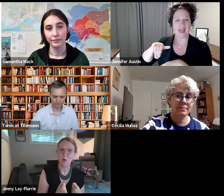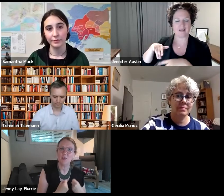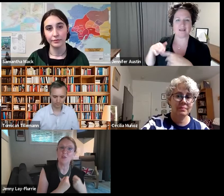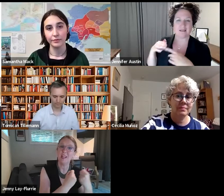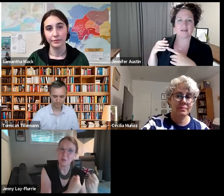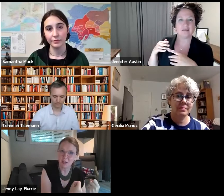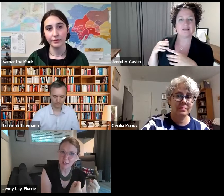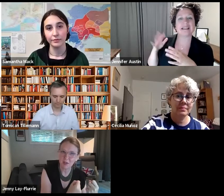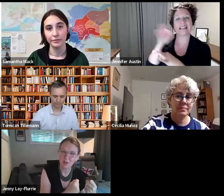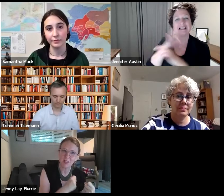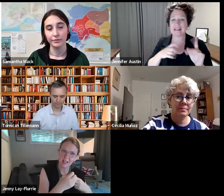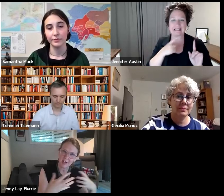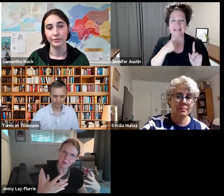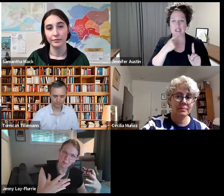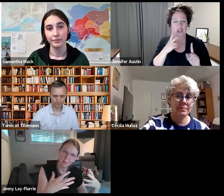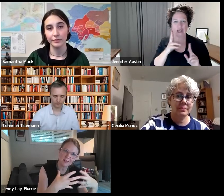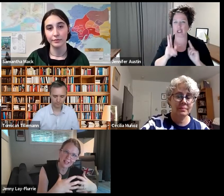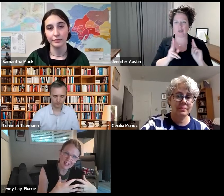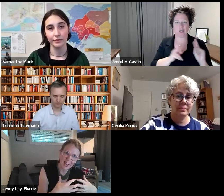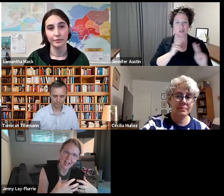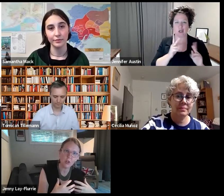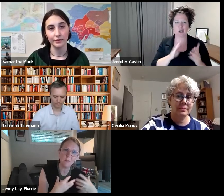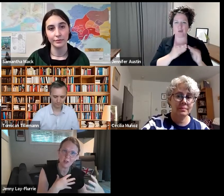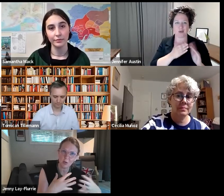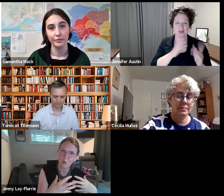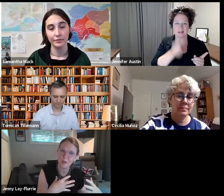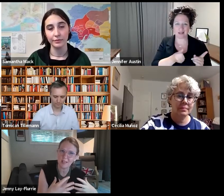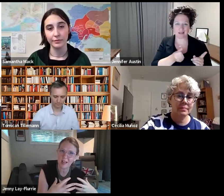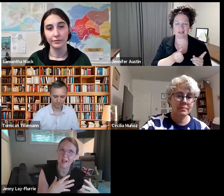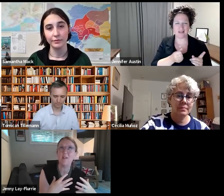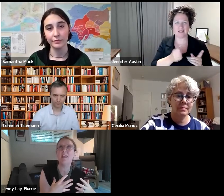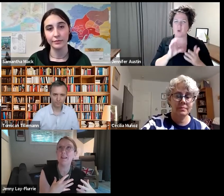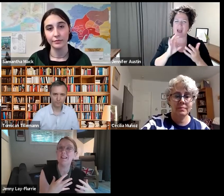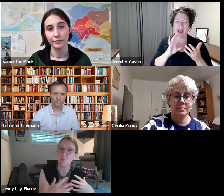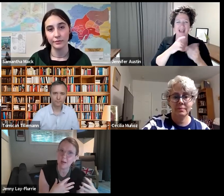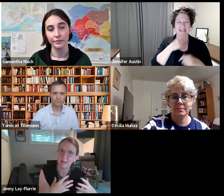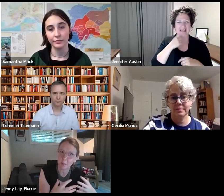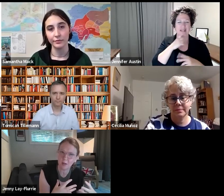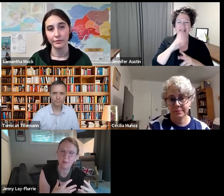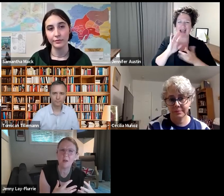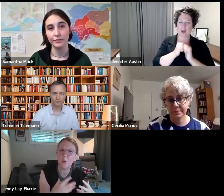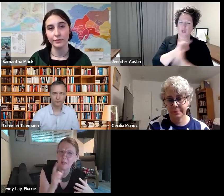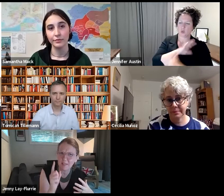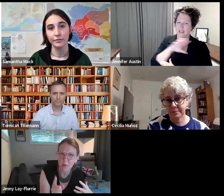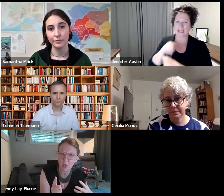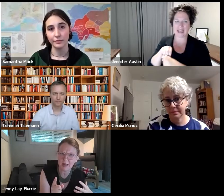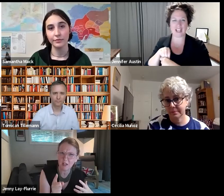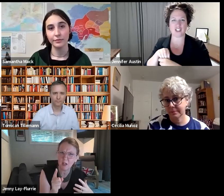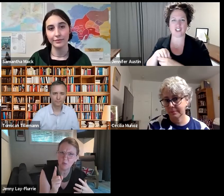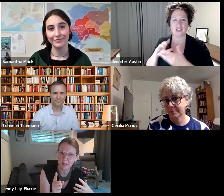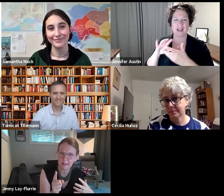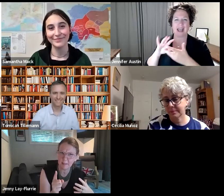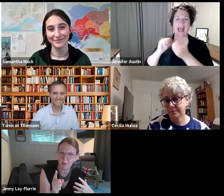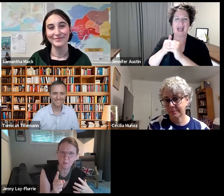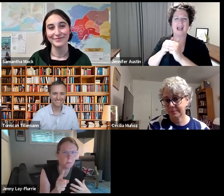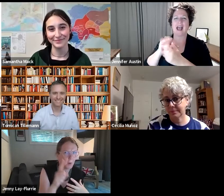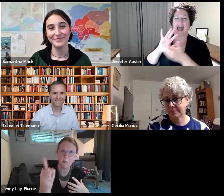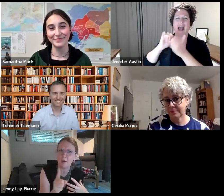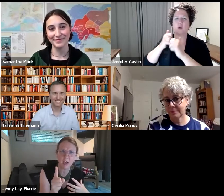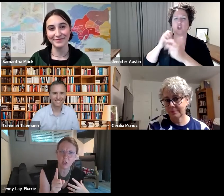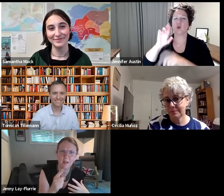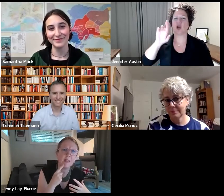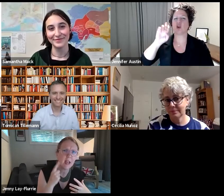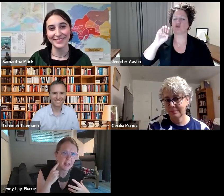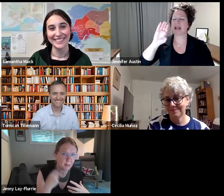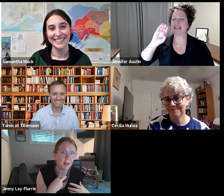as opposed to the hearing community. And how do you best engage and make sure that there is that reciprocity, or whatever that word is, I'm